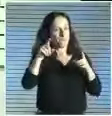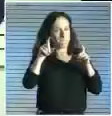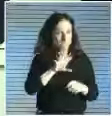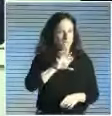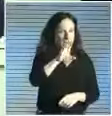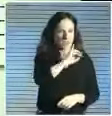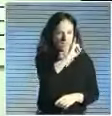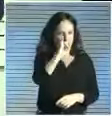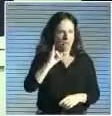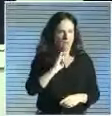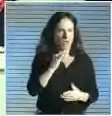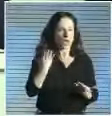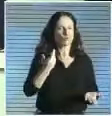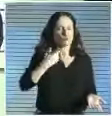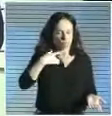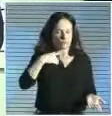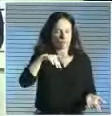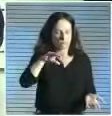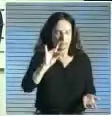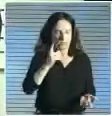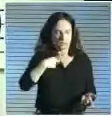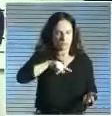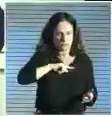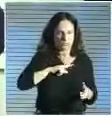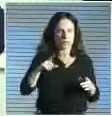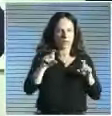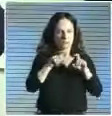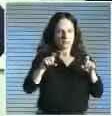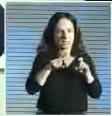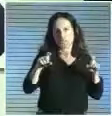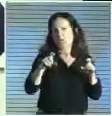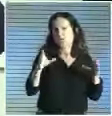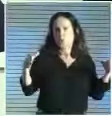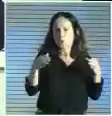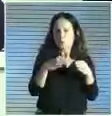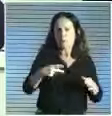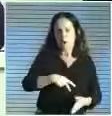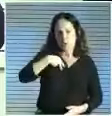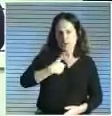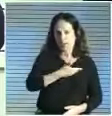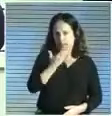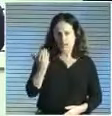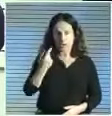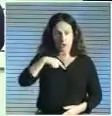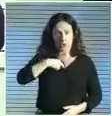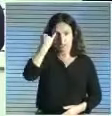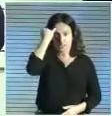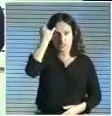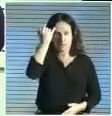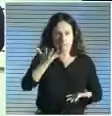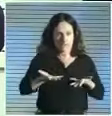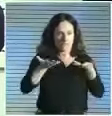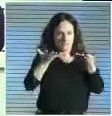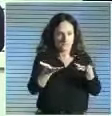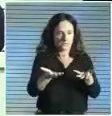overall group generally the idea of the conduct code that they have to